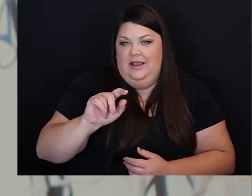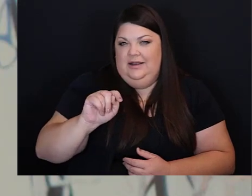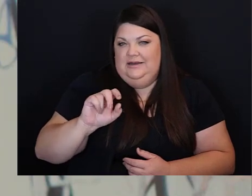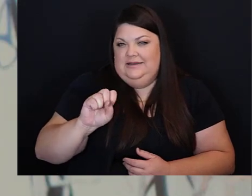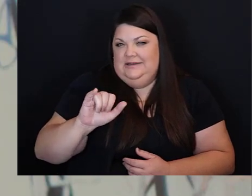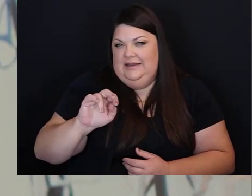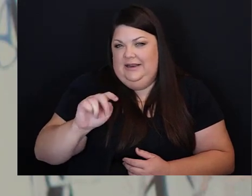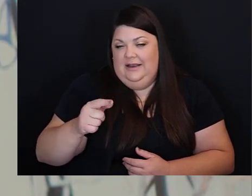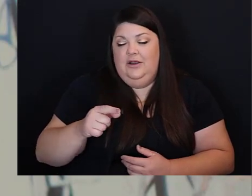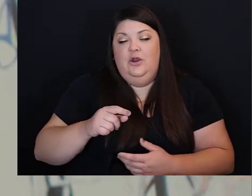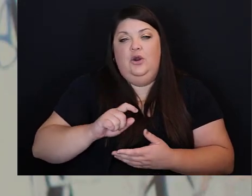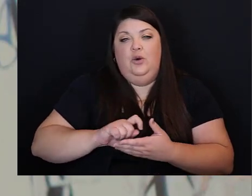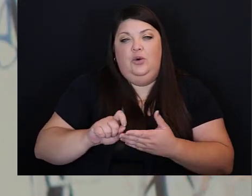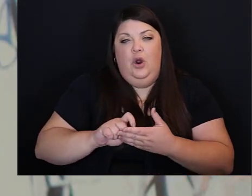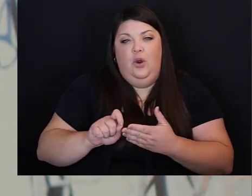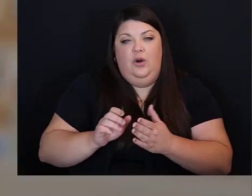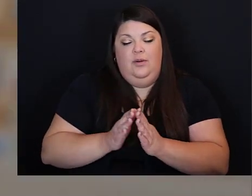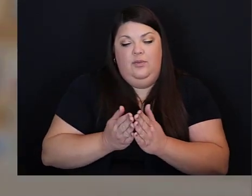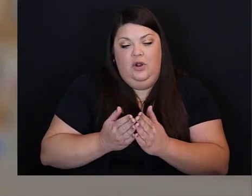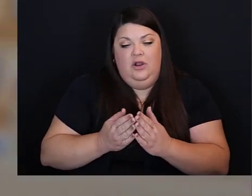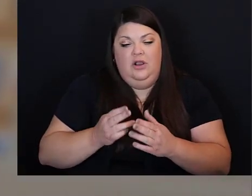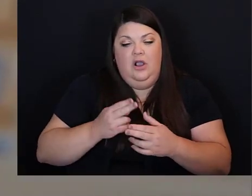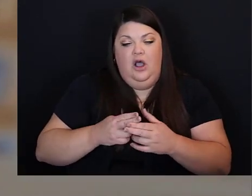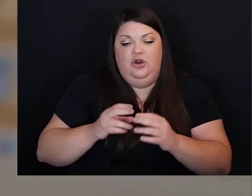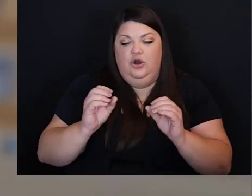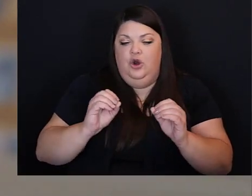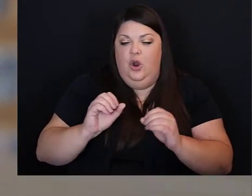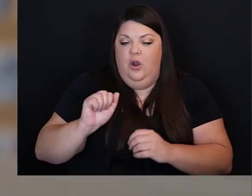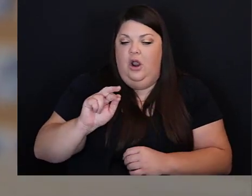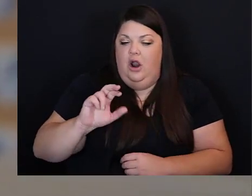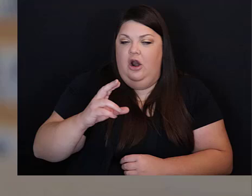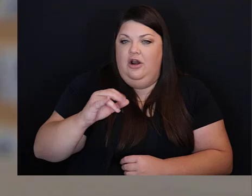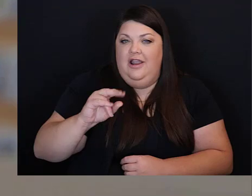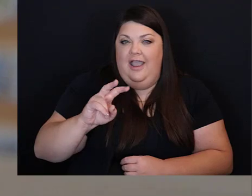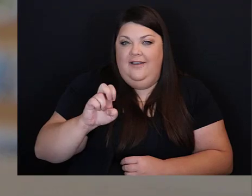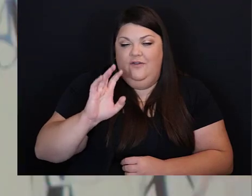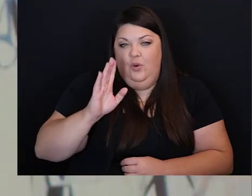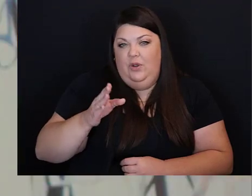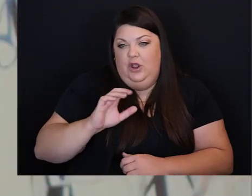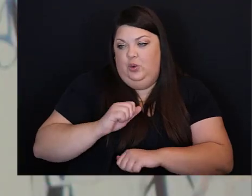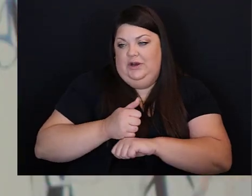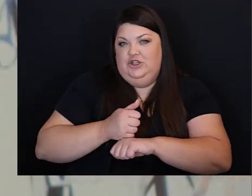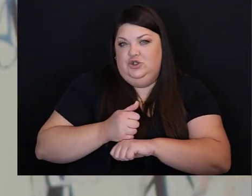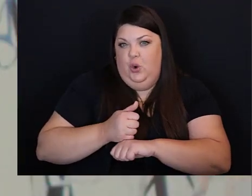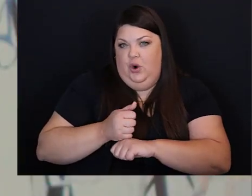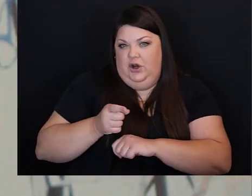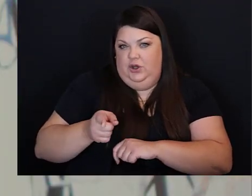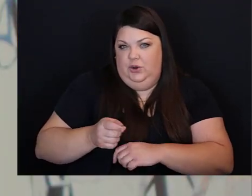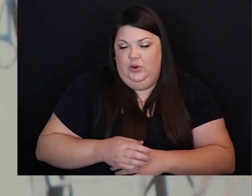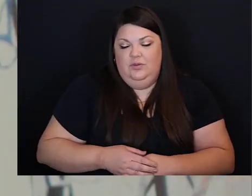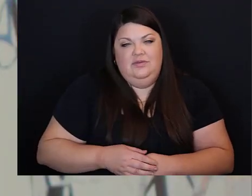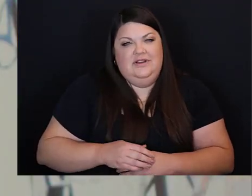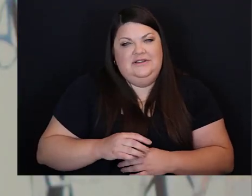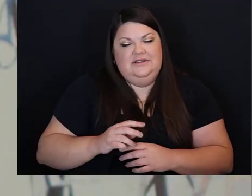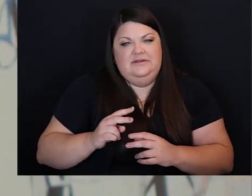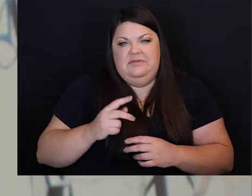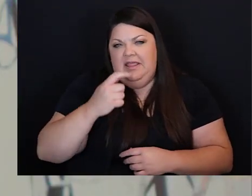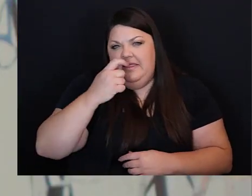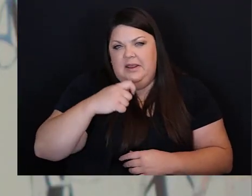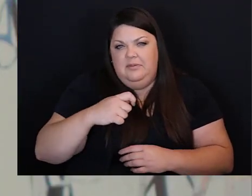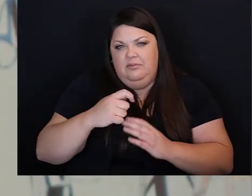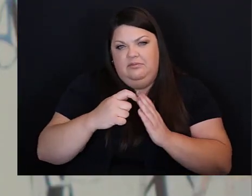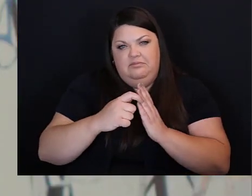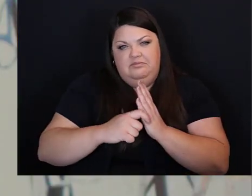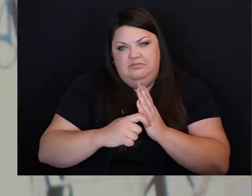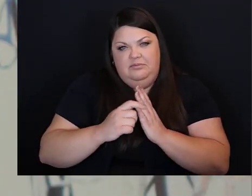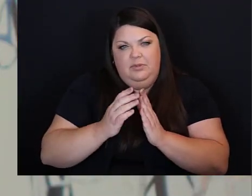book called No Archive Will Restore You in 2018. And it's a really slim book that